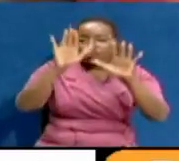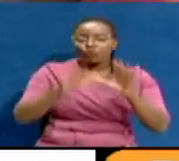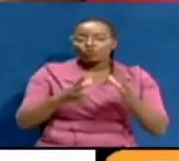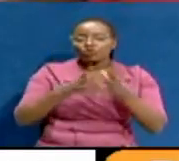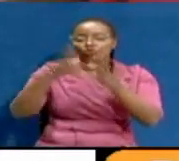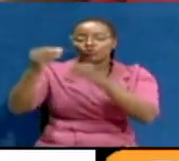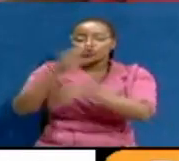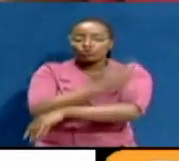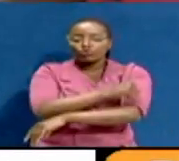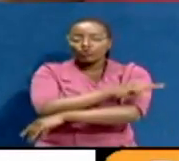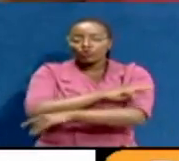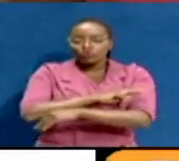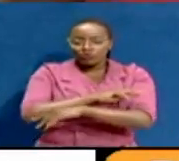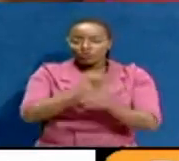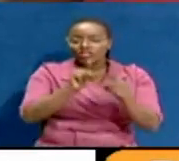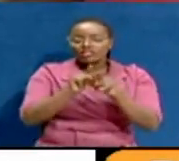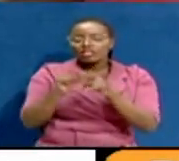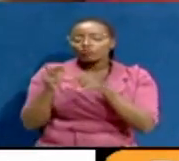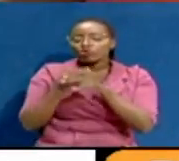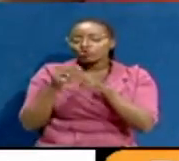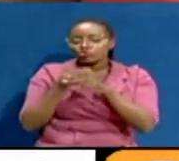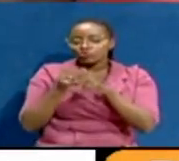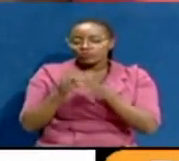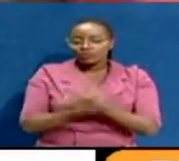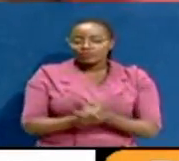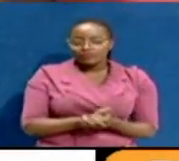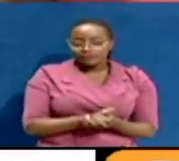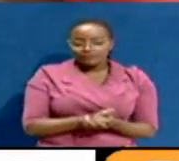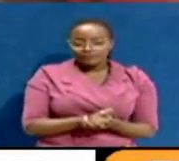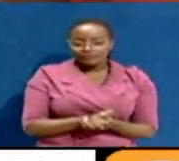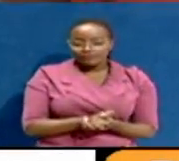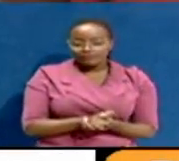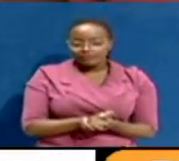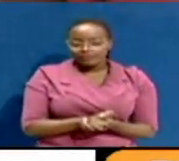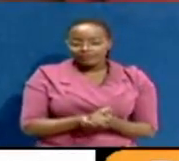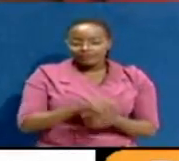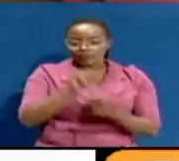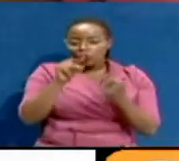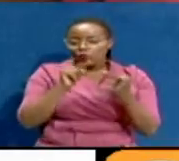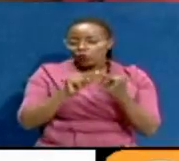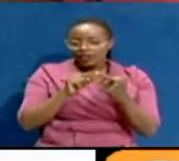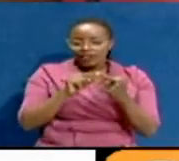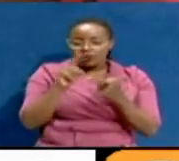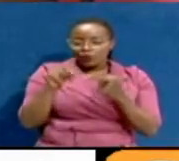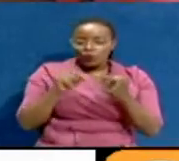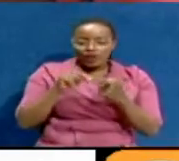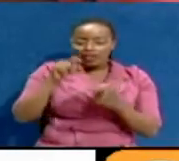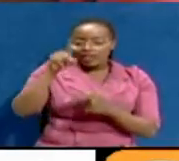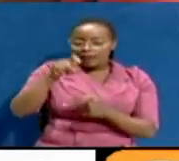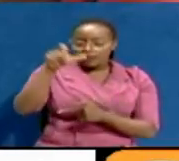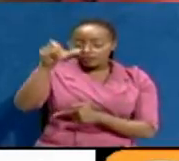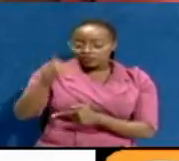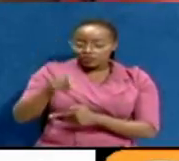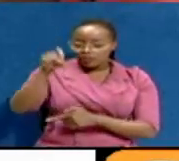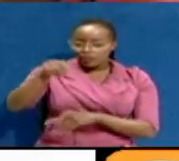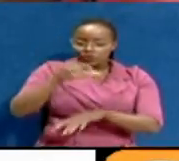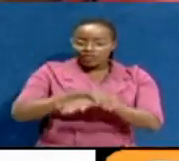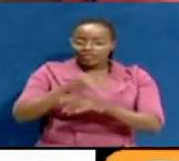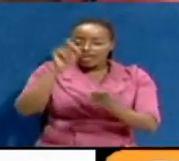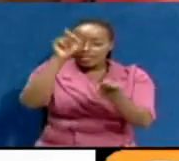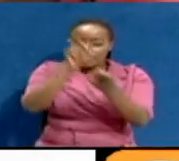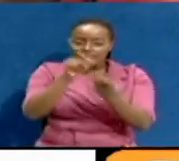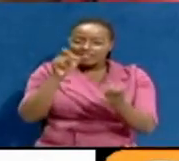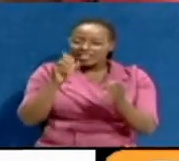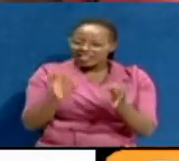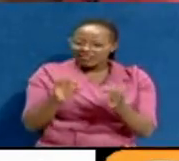to get to hospital as soon as possible. Okay. Yeah. When should one get the test? There's been a